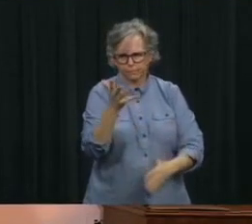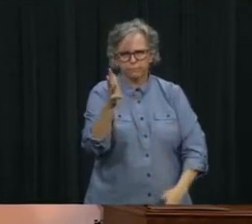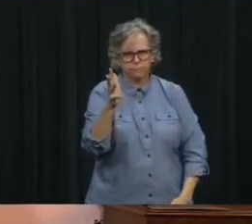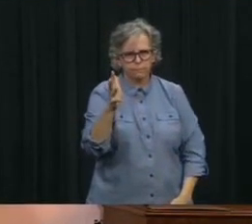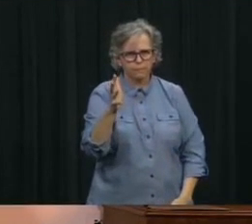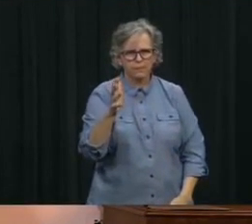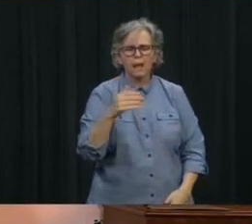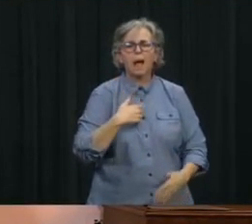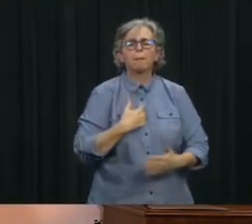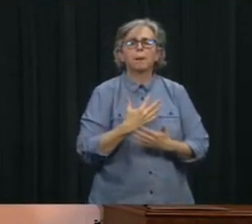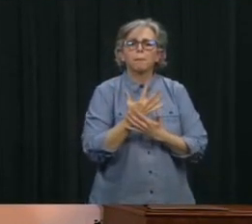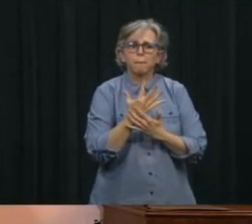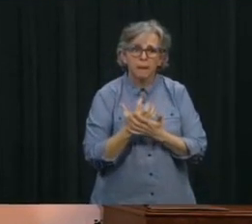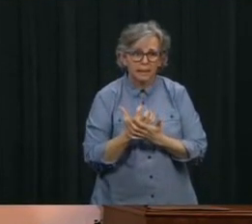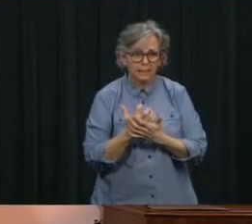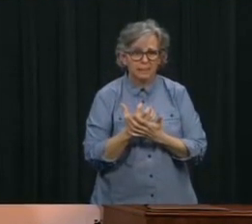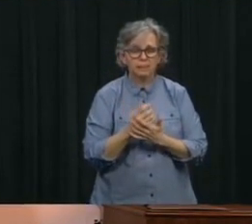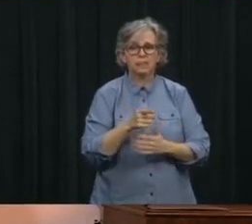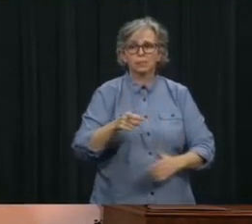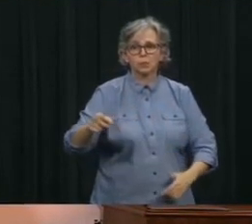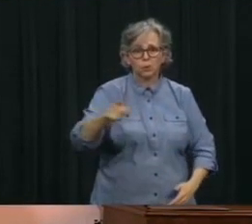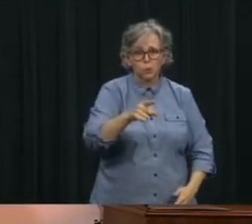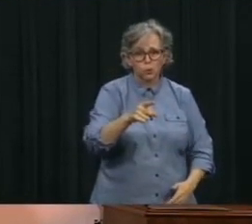please do what is right.